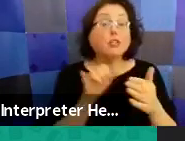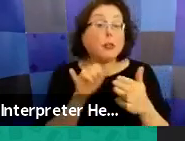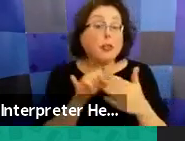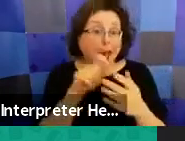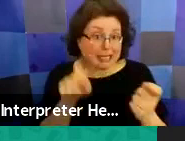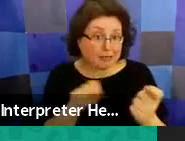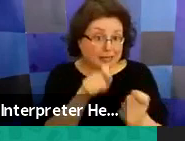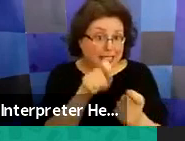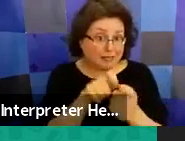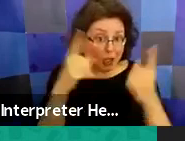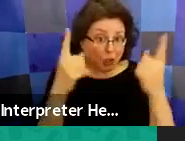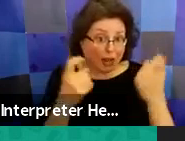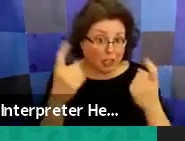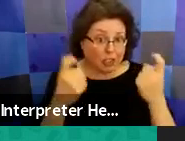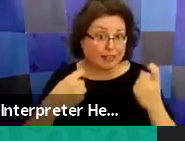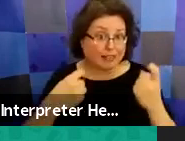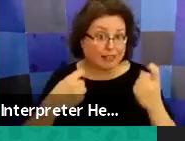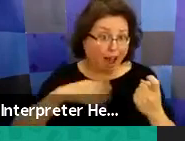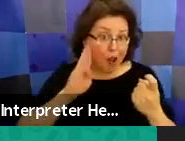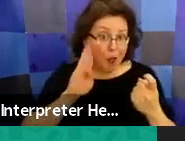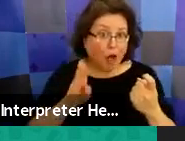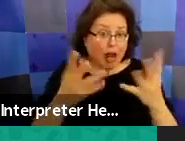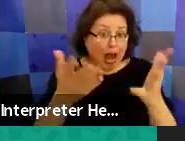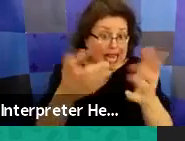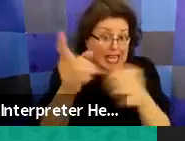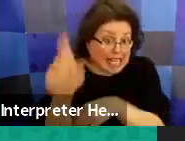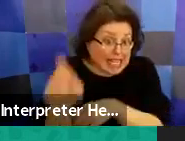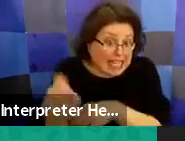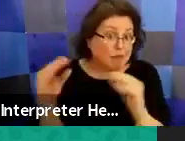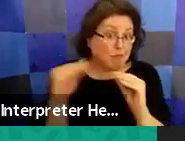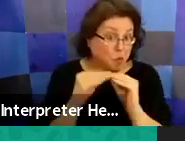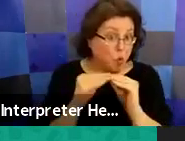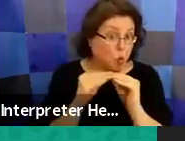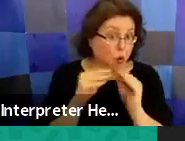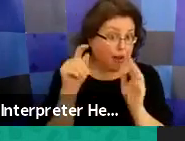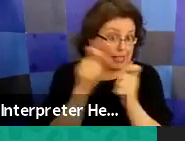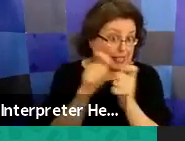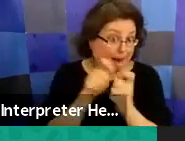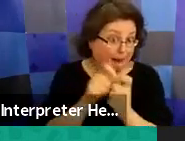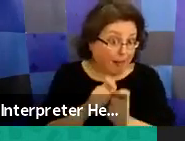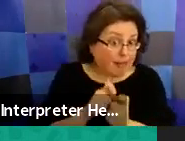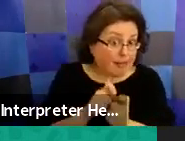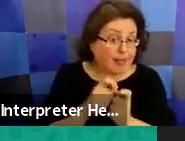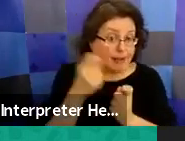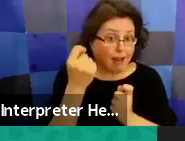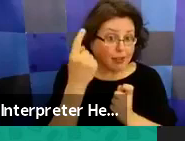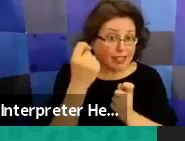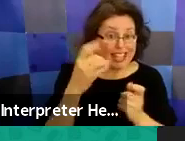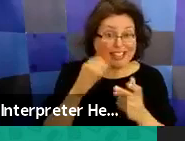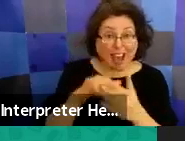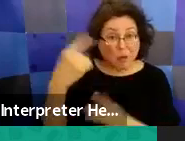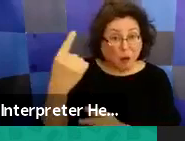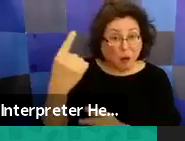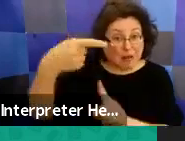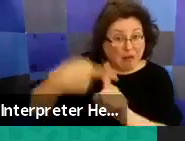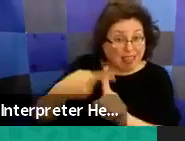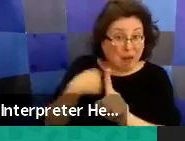also look to get some more details in understanding with that 1 month that we're